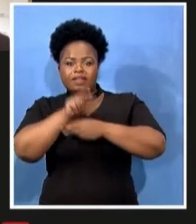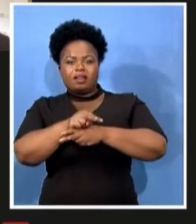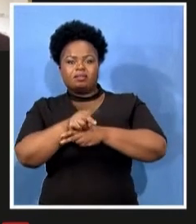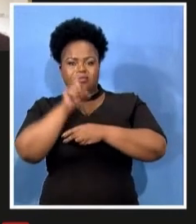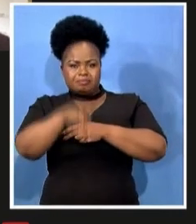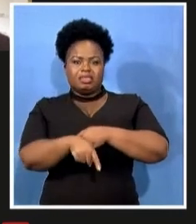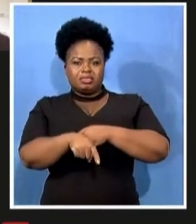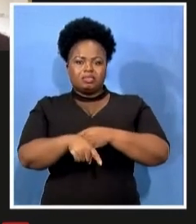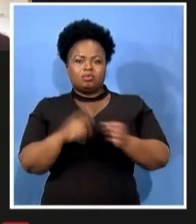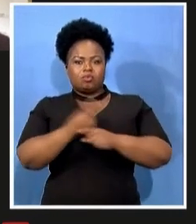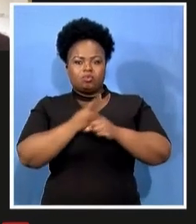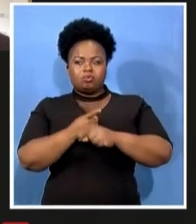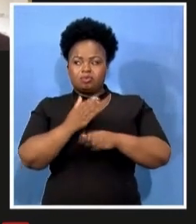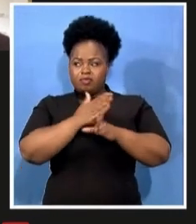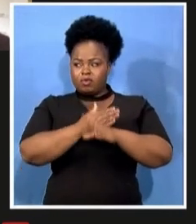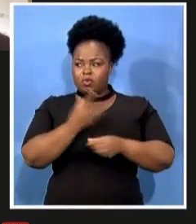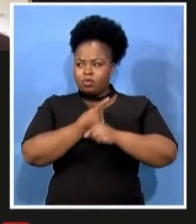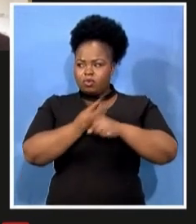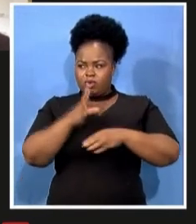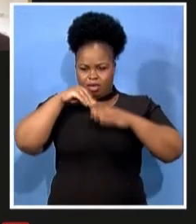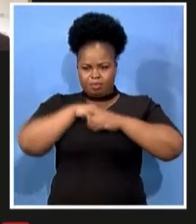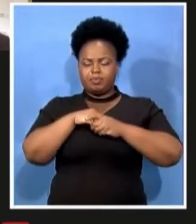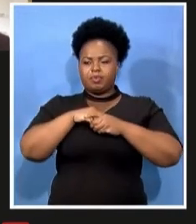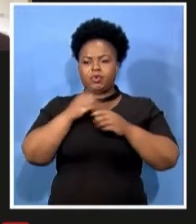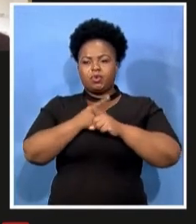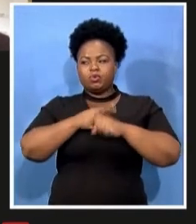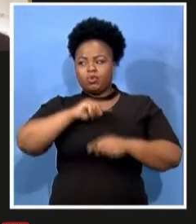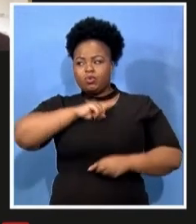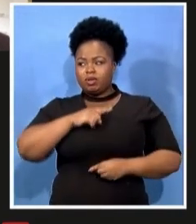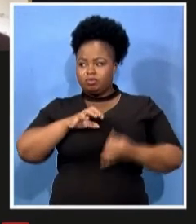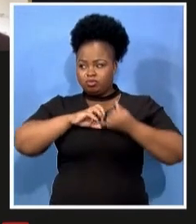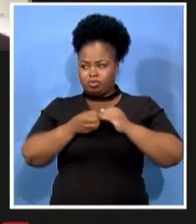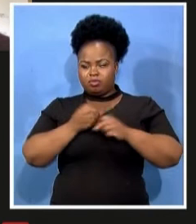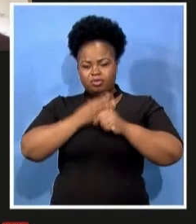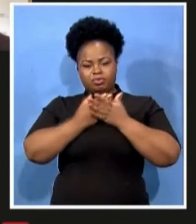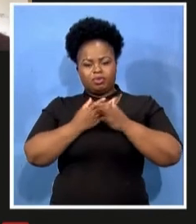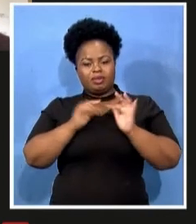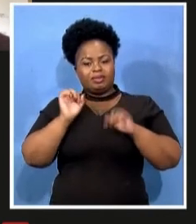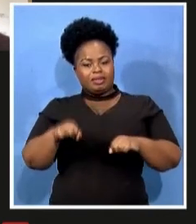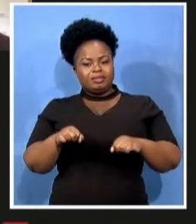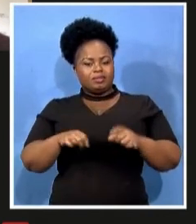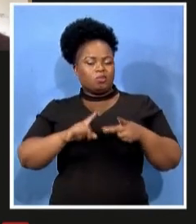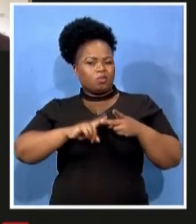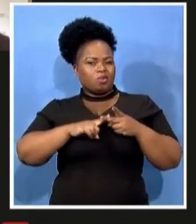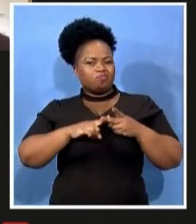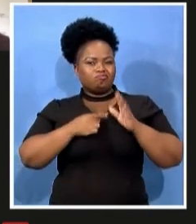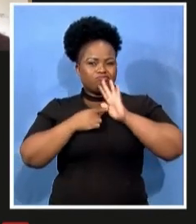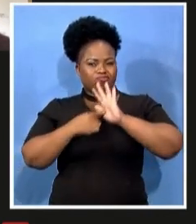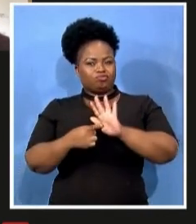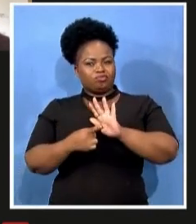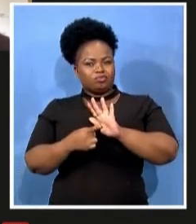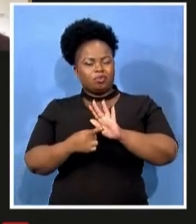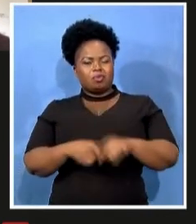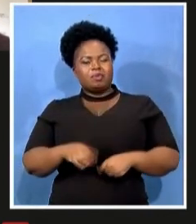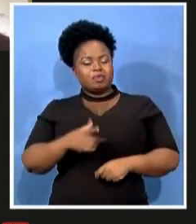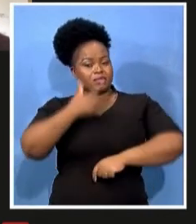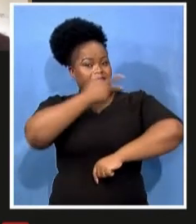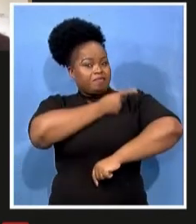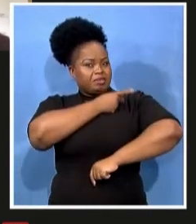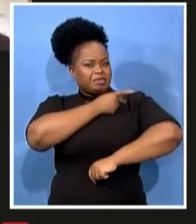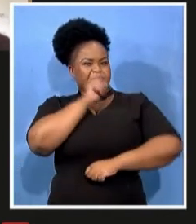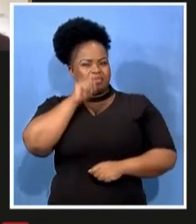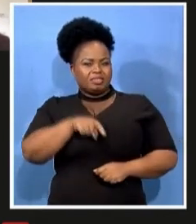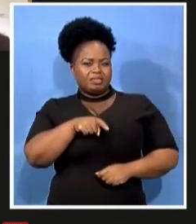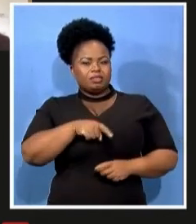SAPRA, just to make sure that everyone who's got a vaccine must have a kind of like a yellow card vaccine